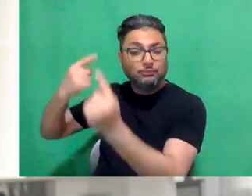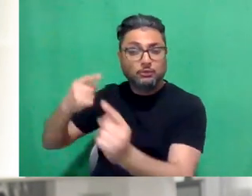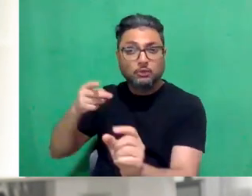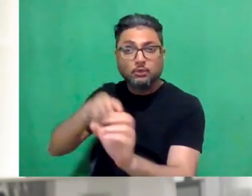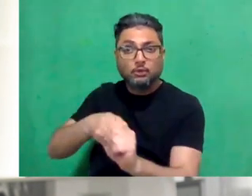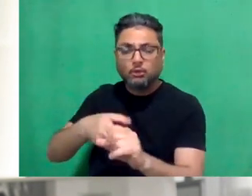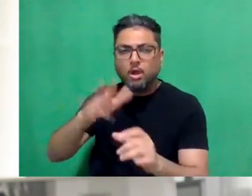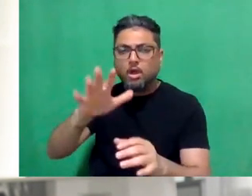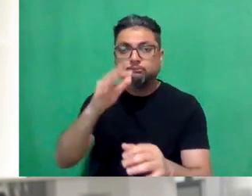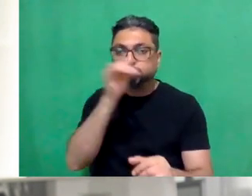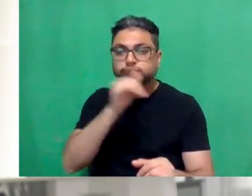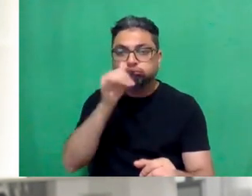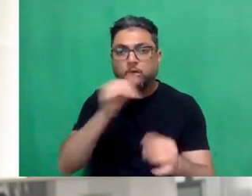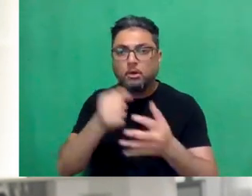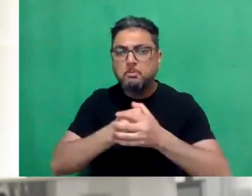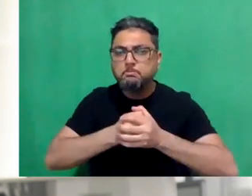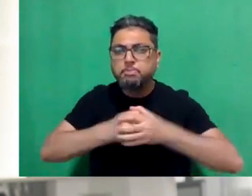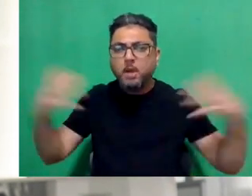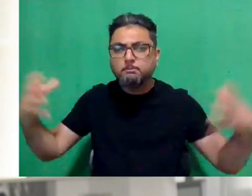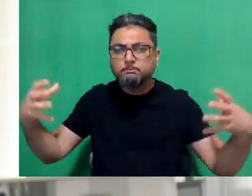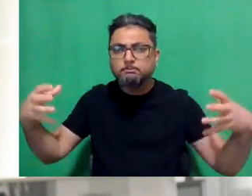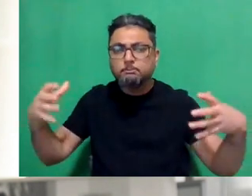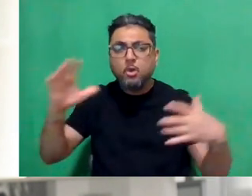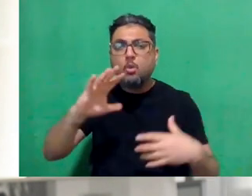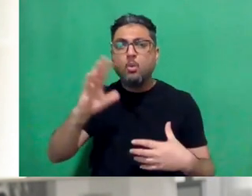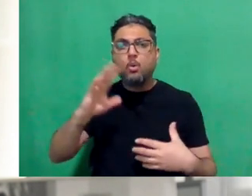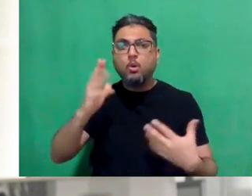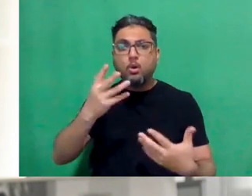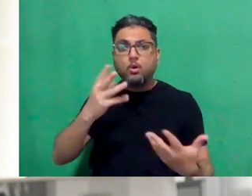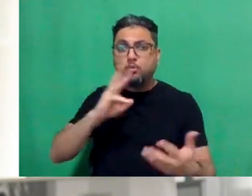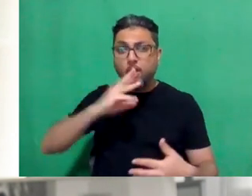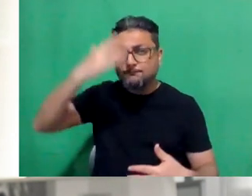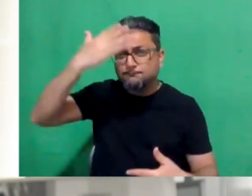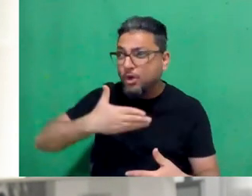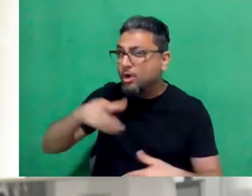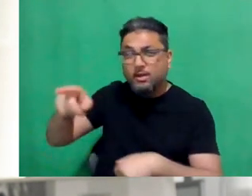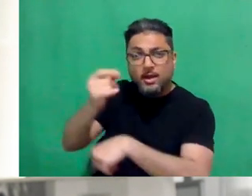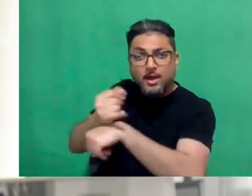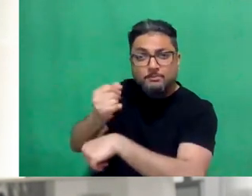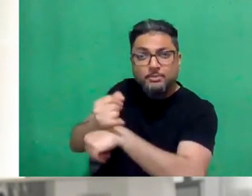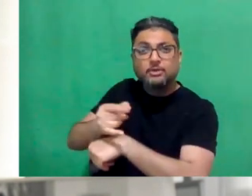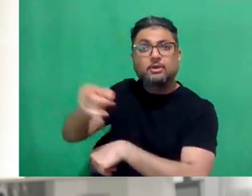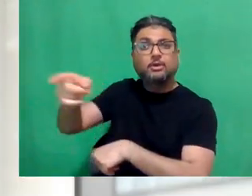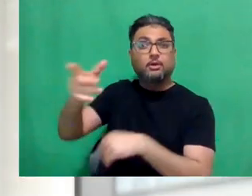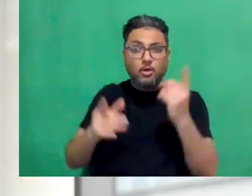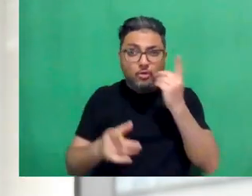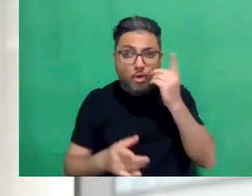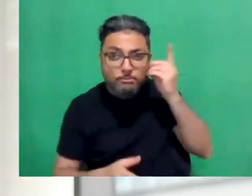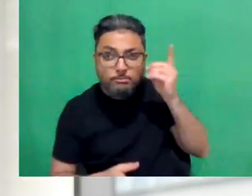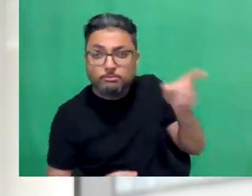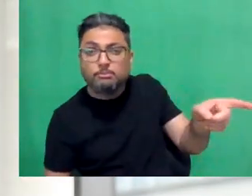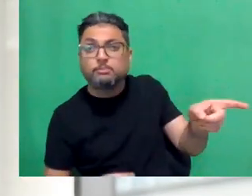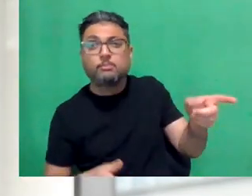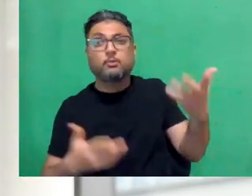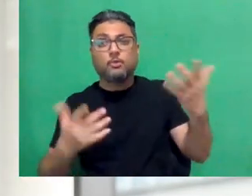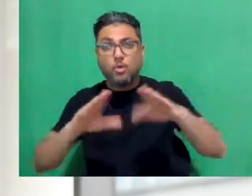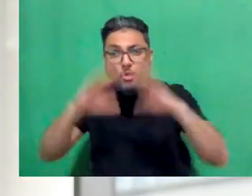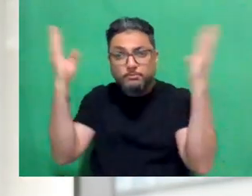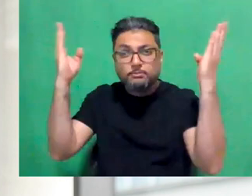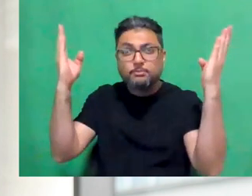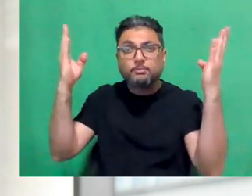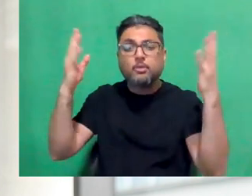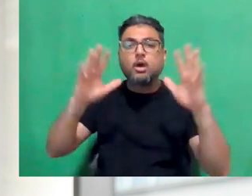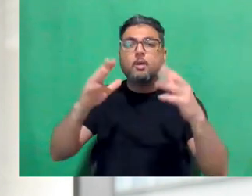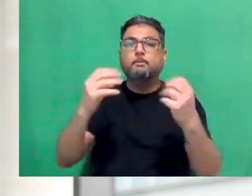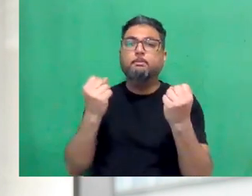residence, and we've celebrated many accomplishments among our students and employees. Everything we've done has been